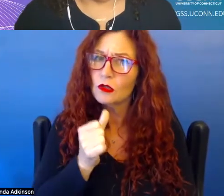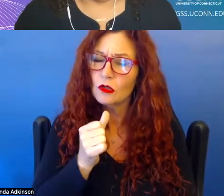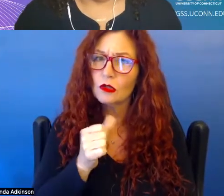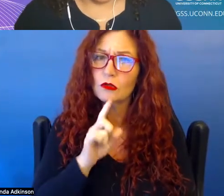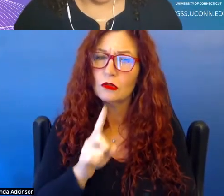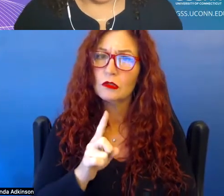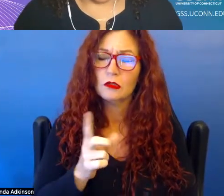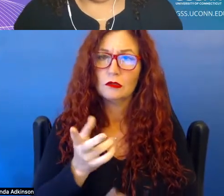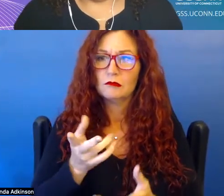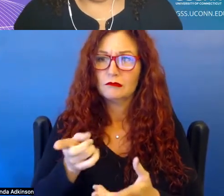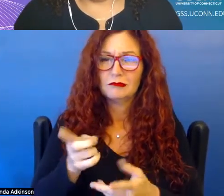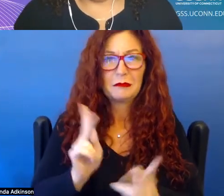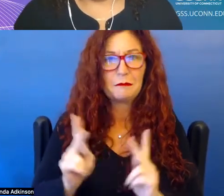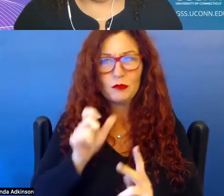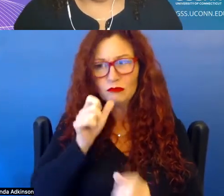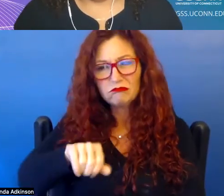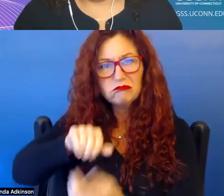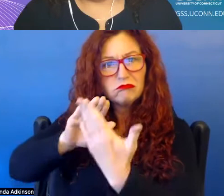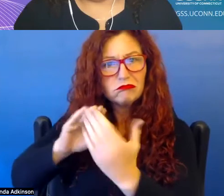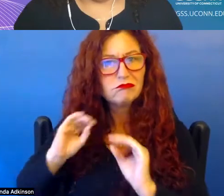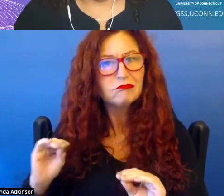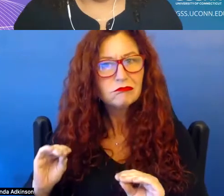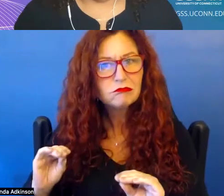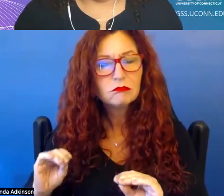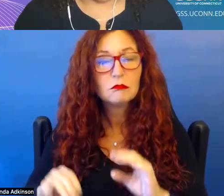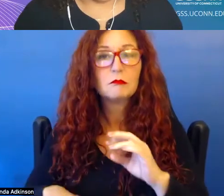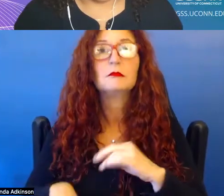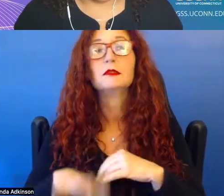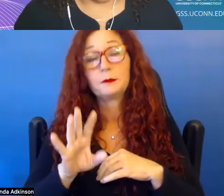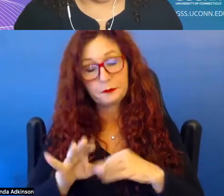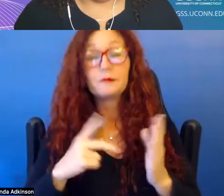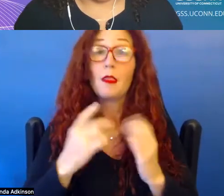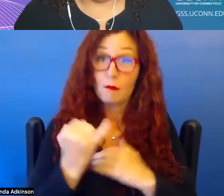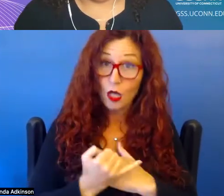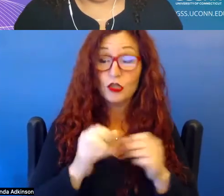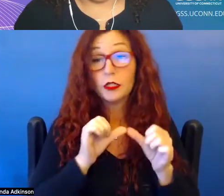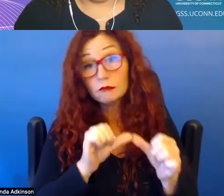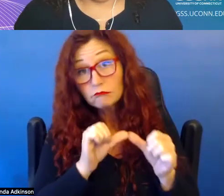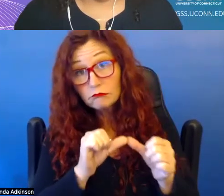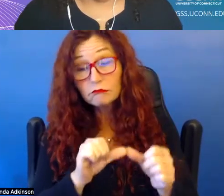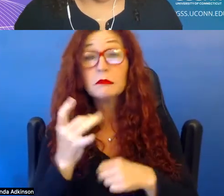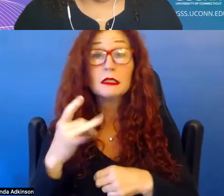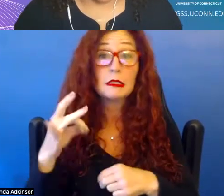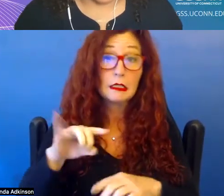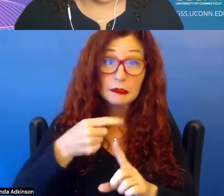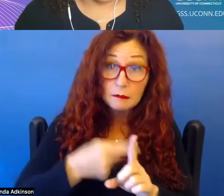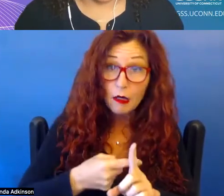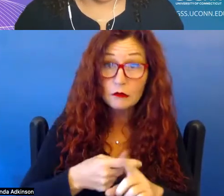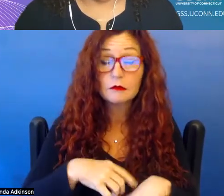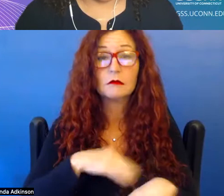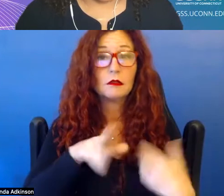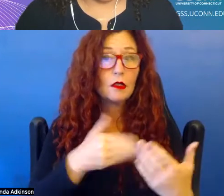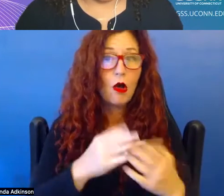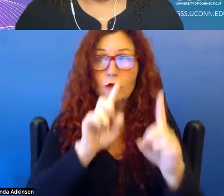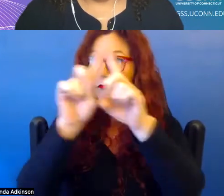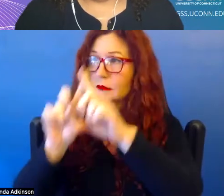in that work. And so in creating that, I just thought it'd be an 18-month project and we would identify all the Title IX coordinators in New York